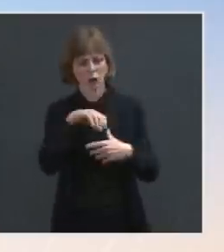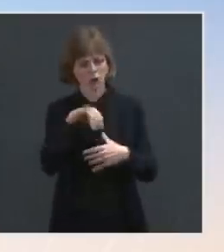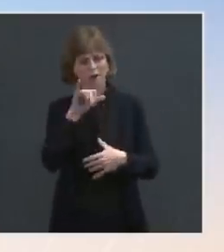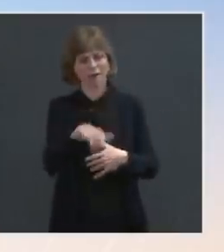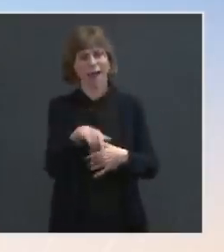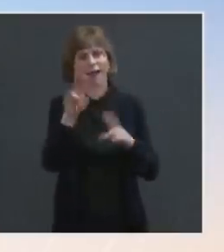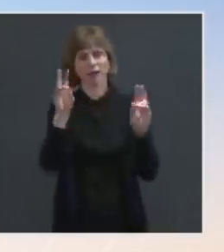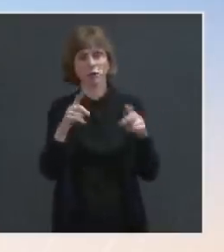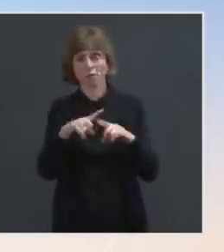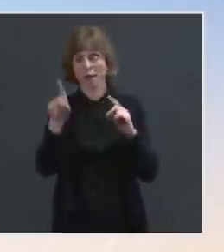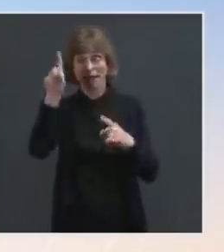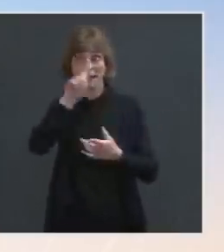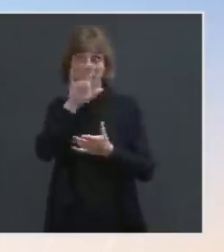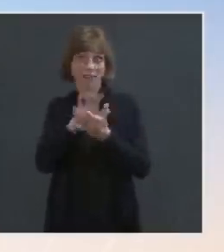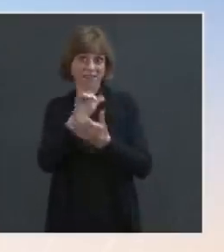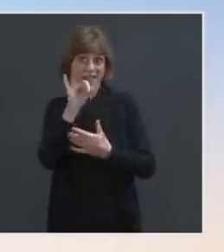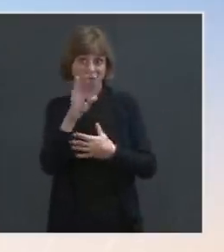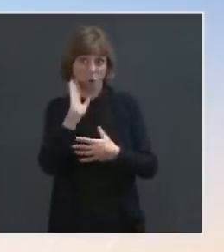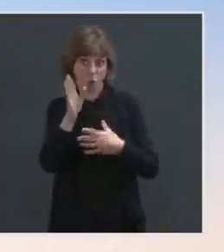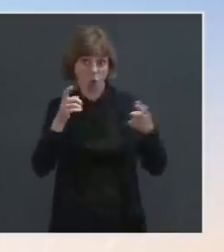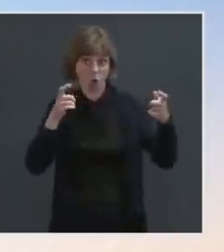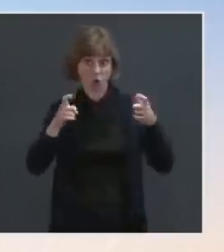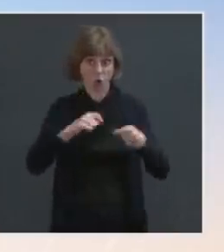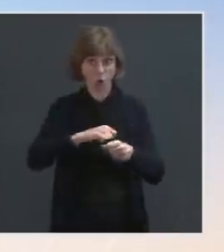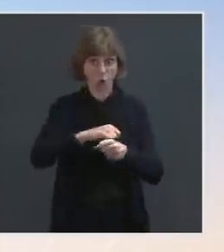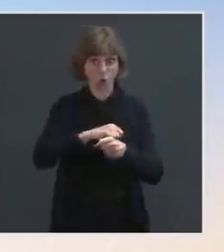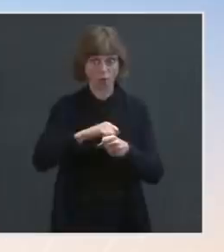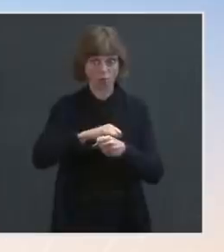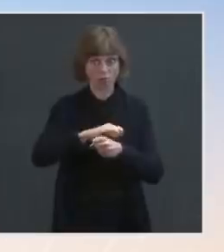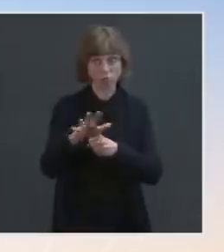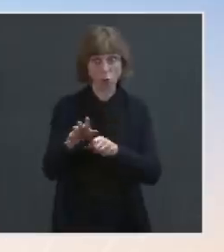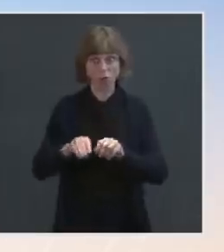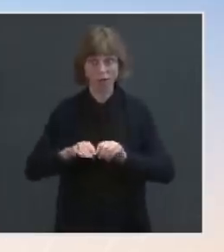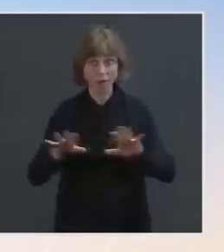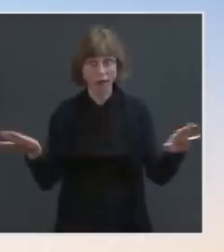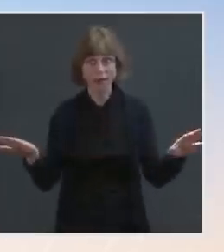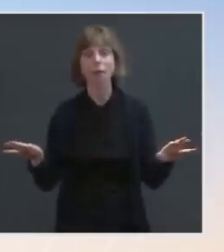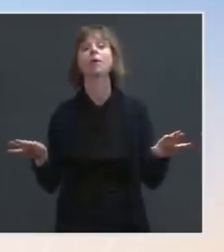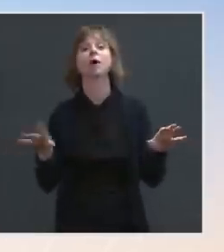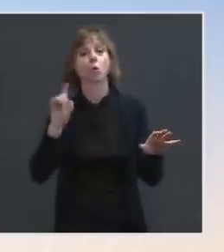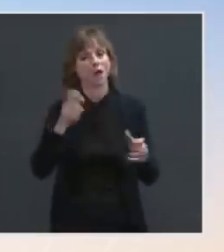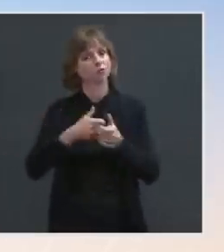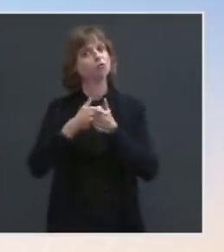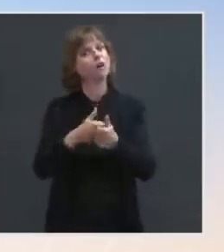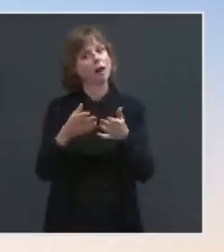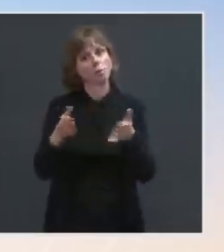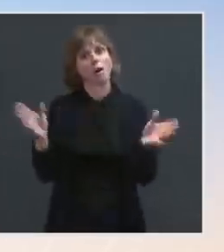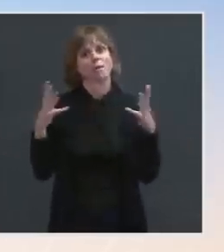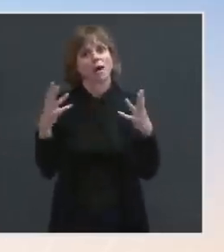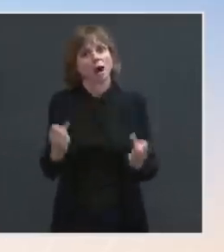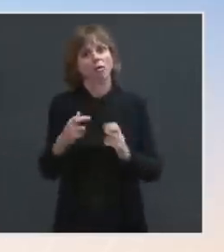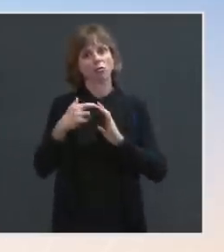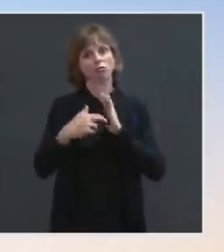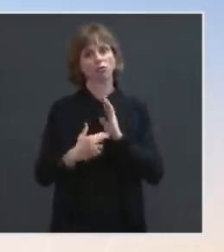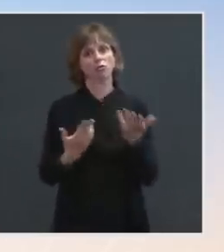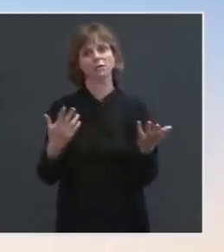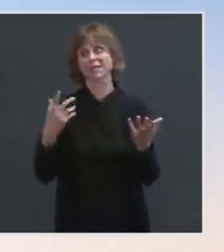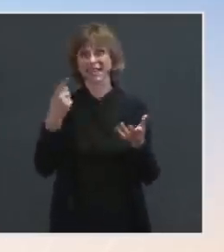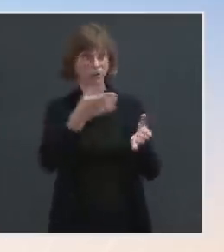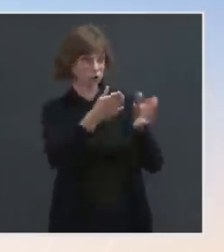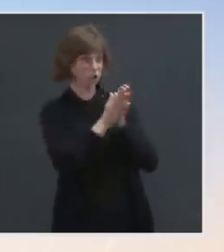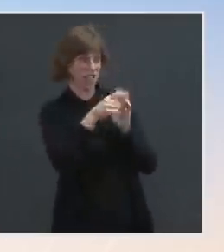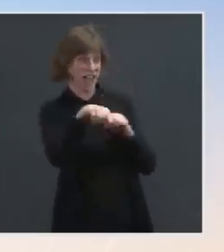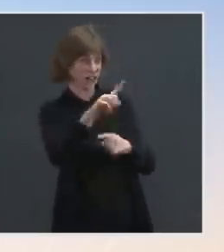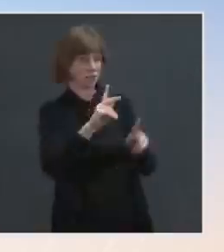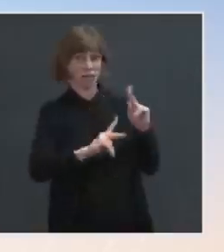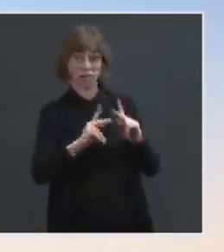going to get this pandemic under control, we need to follow public health guidelines. He simply was asked the American people to abide by wearing